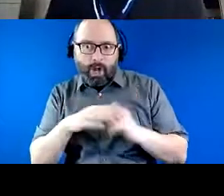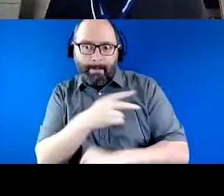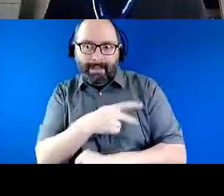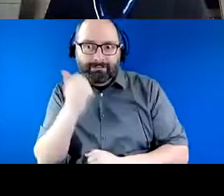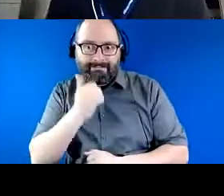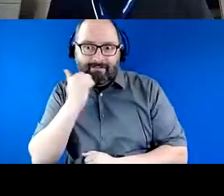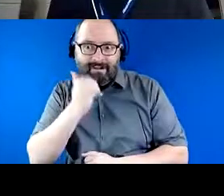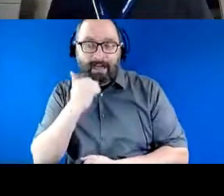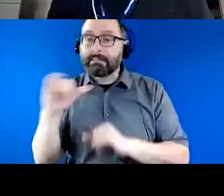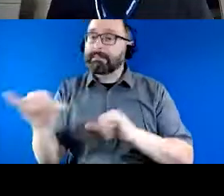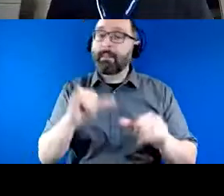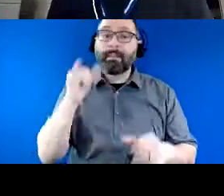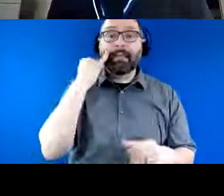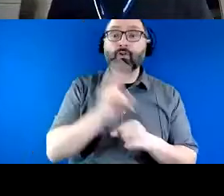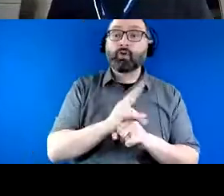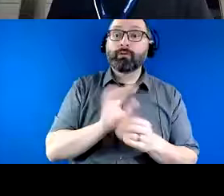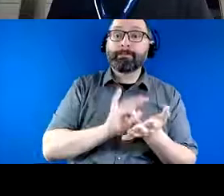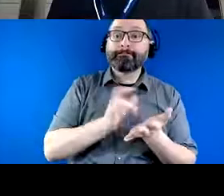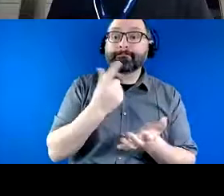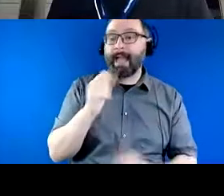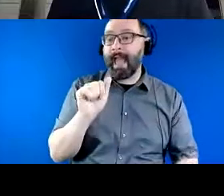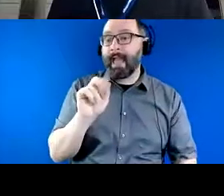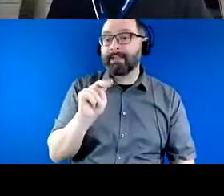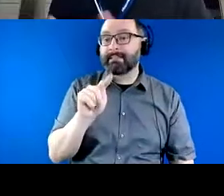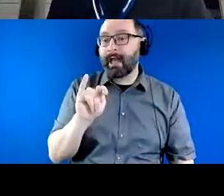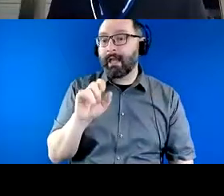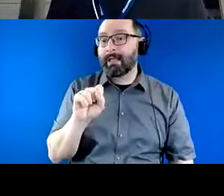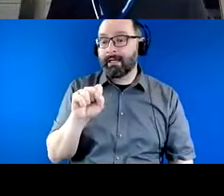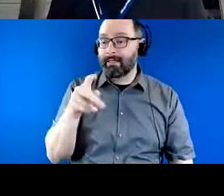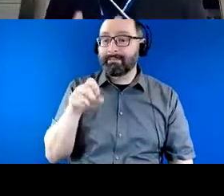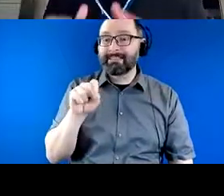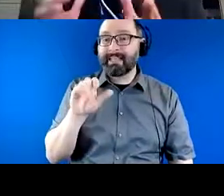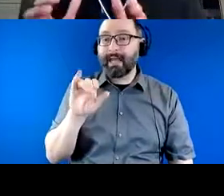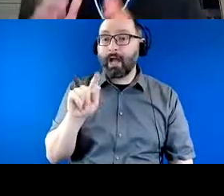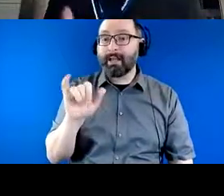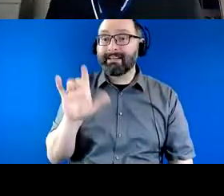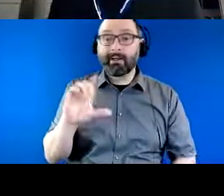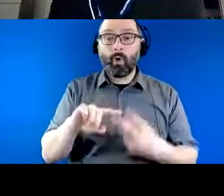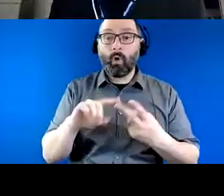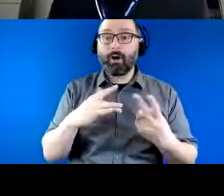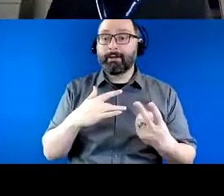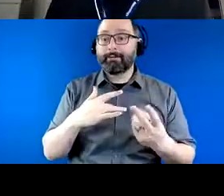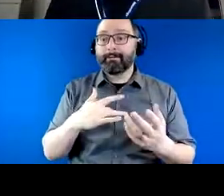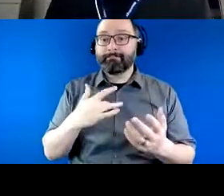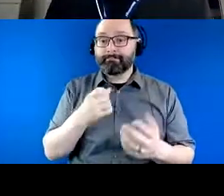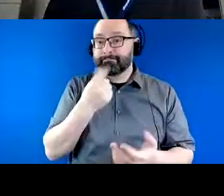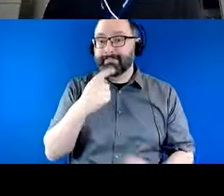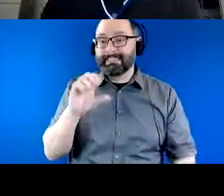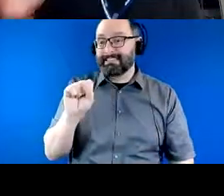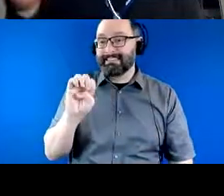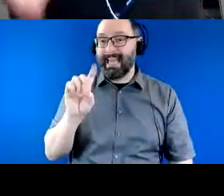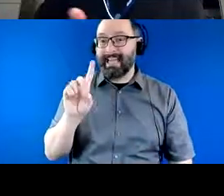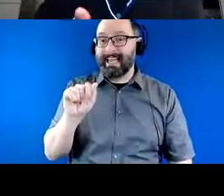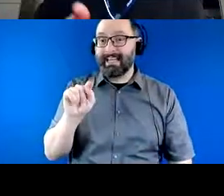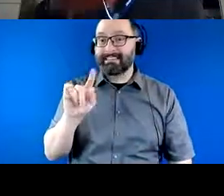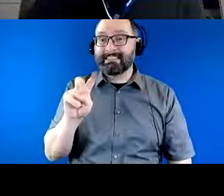an antipsychotic medication or a sedative, you have to keep a close eye on your patients. It's not just